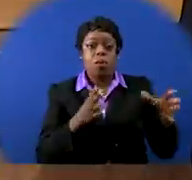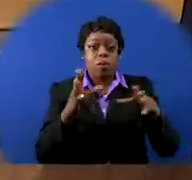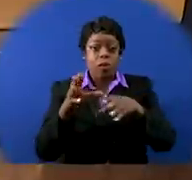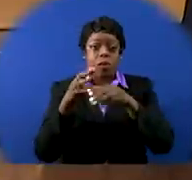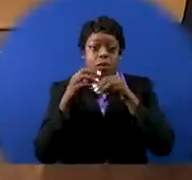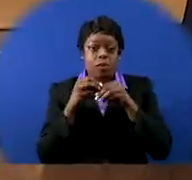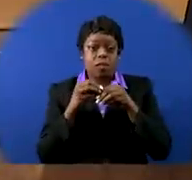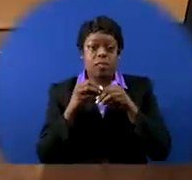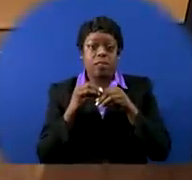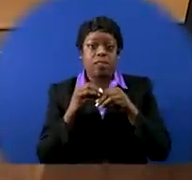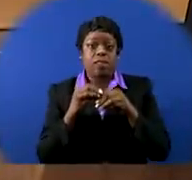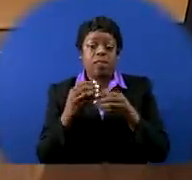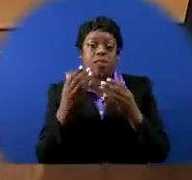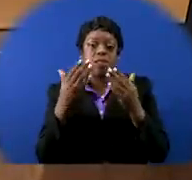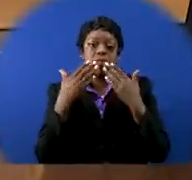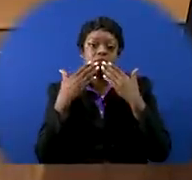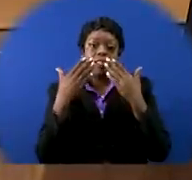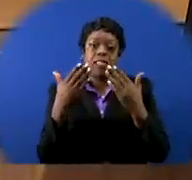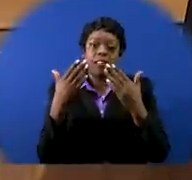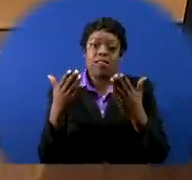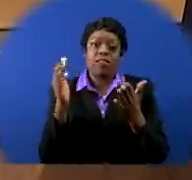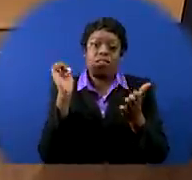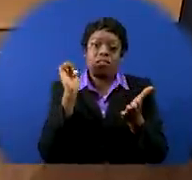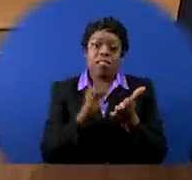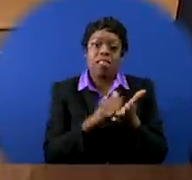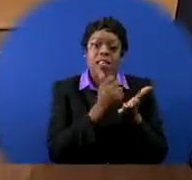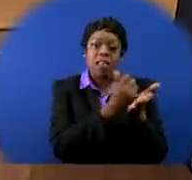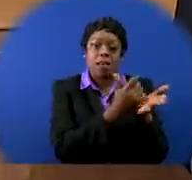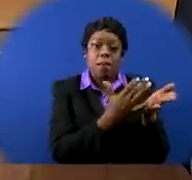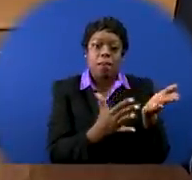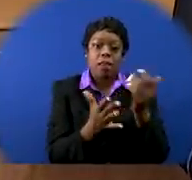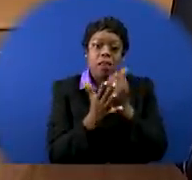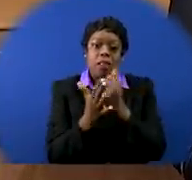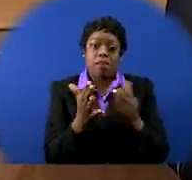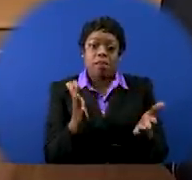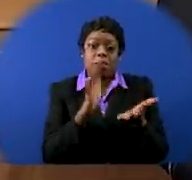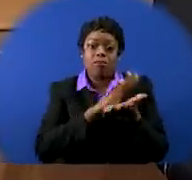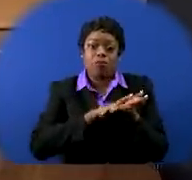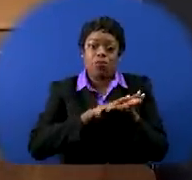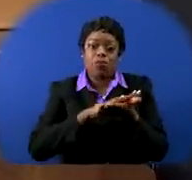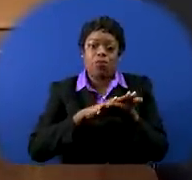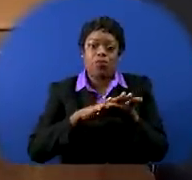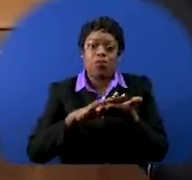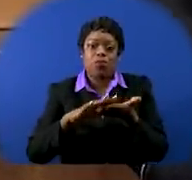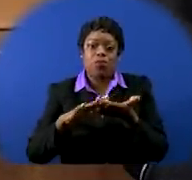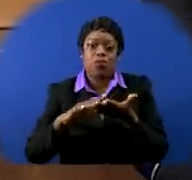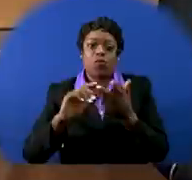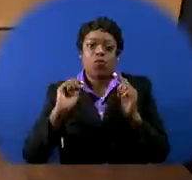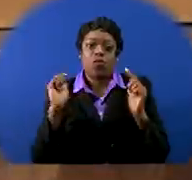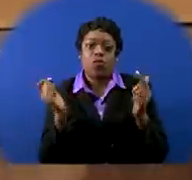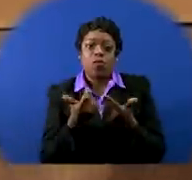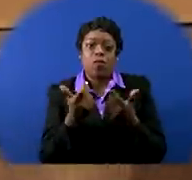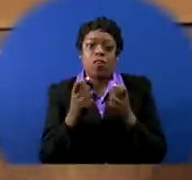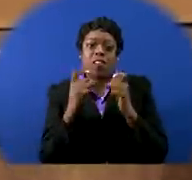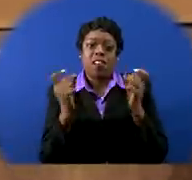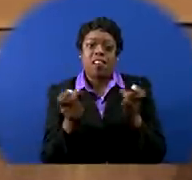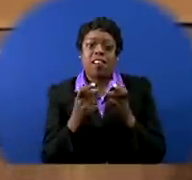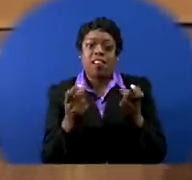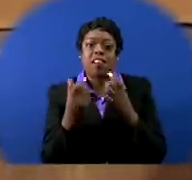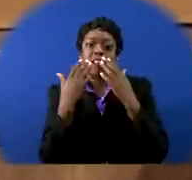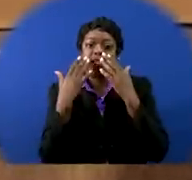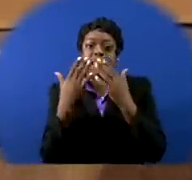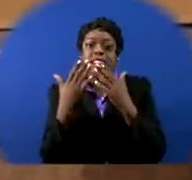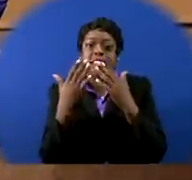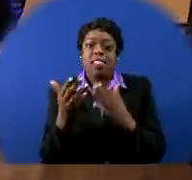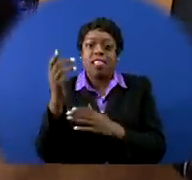grateful that blood cleanses us from all of our sin. Thank God for